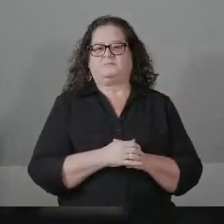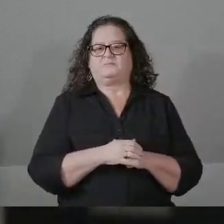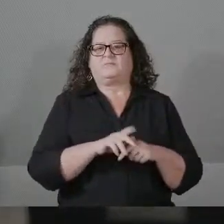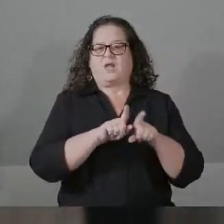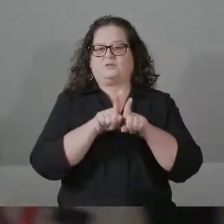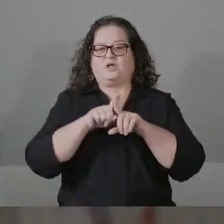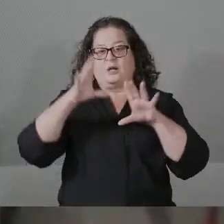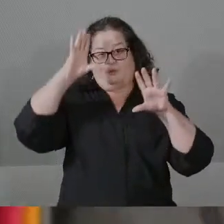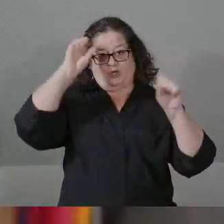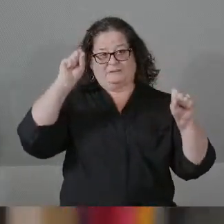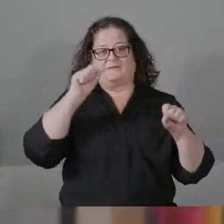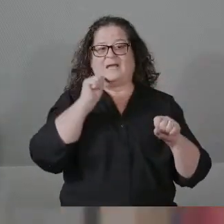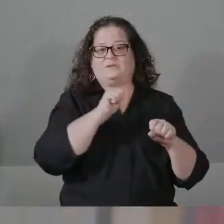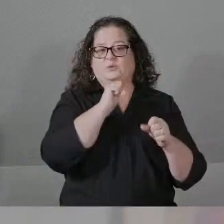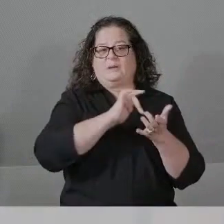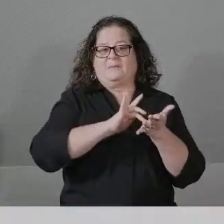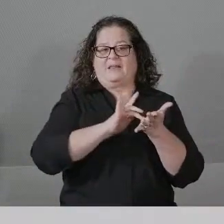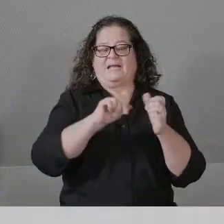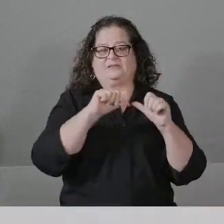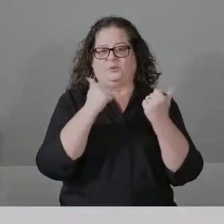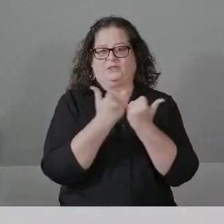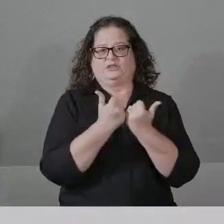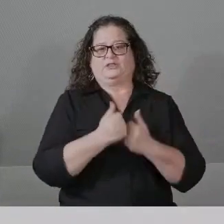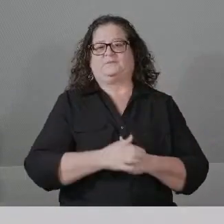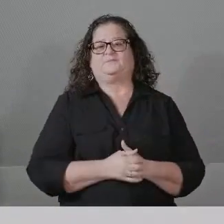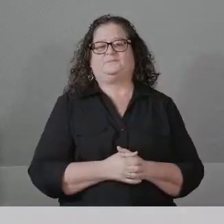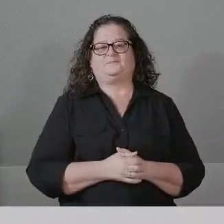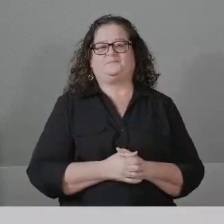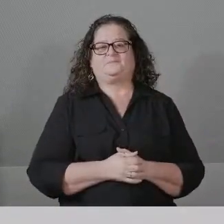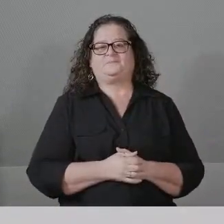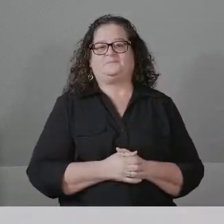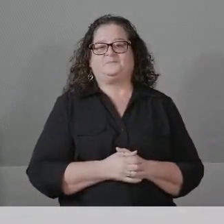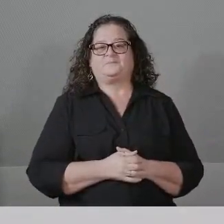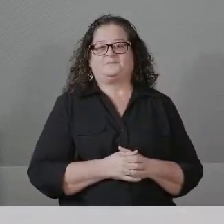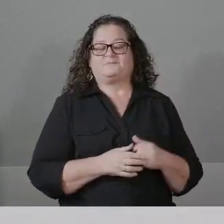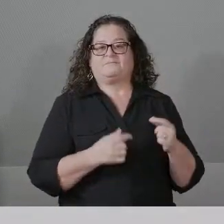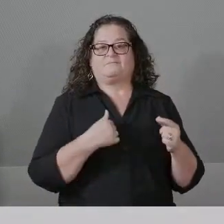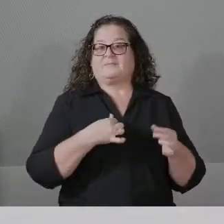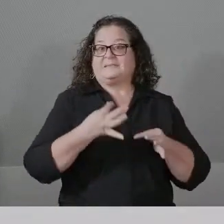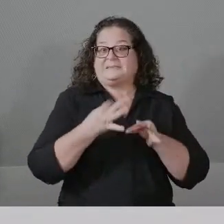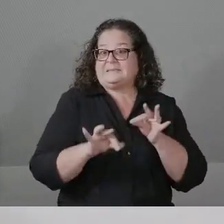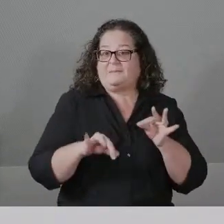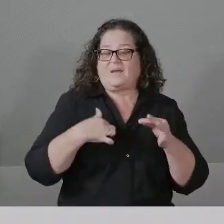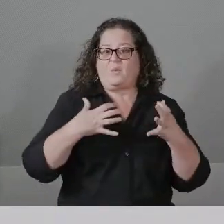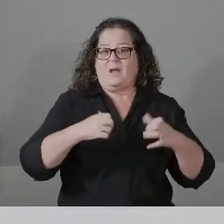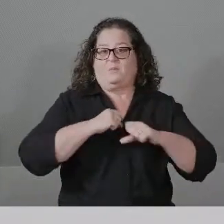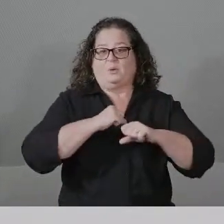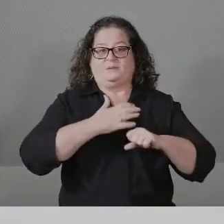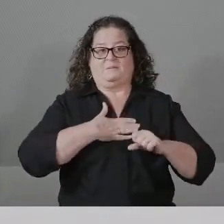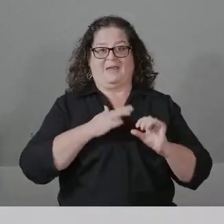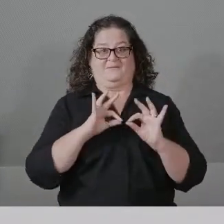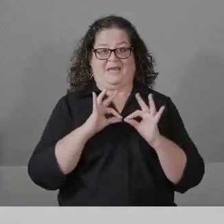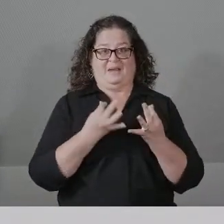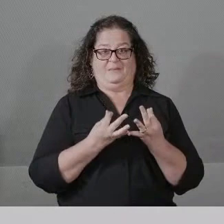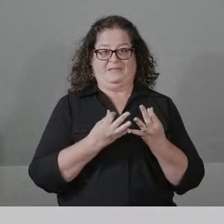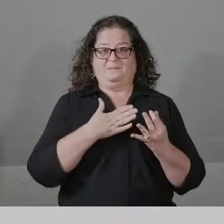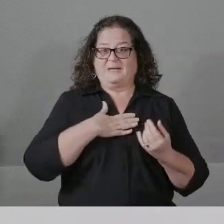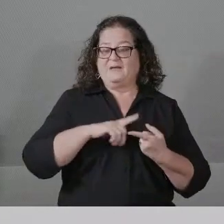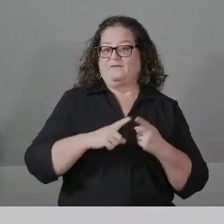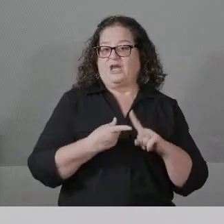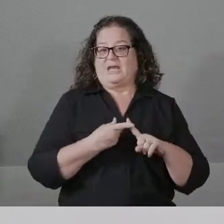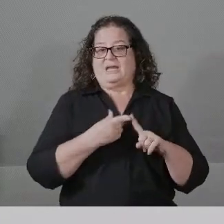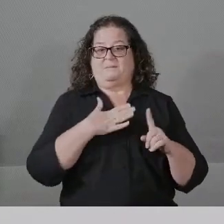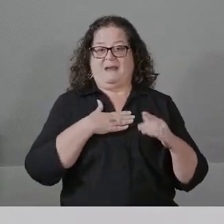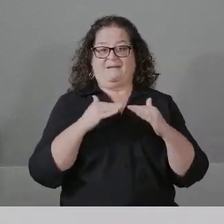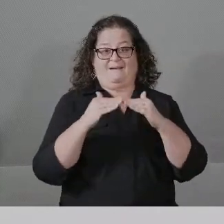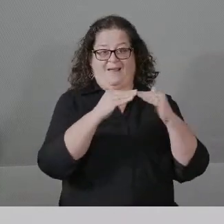much. It's real simple. I'm getting this because I want to protect my family, my friends, my colleagues, my patients,